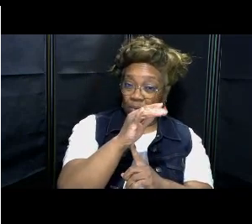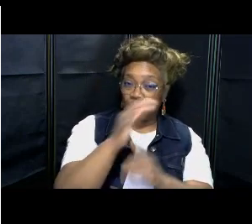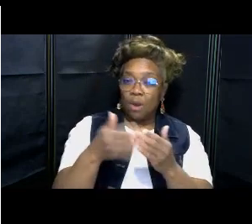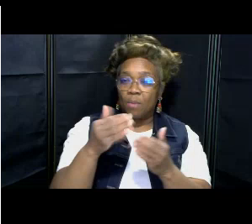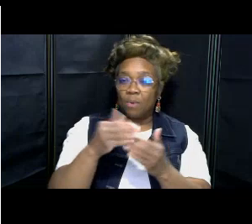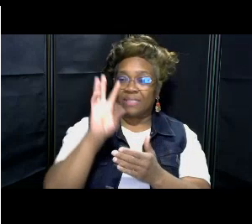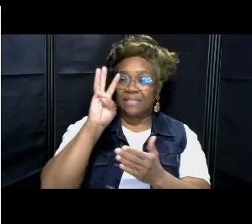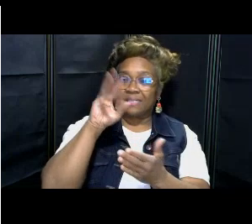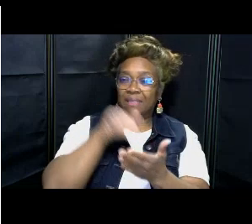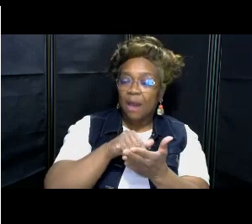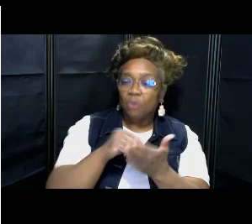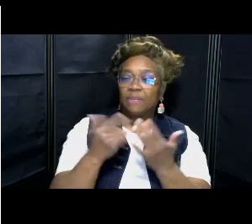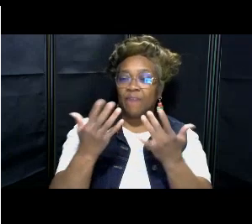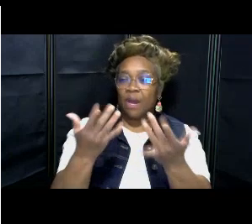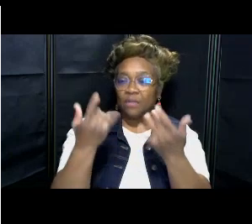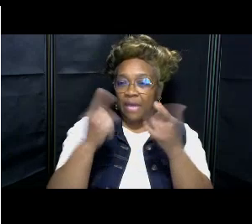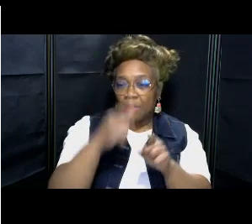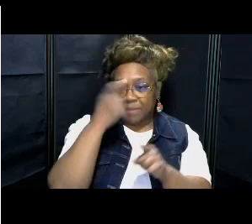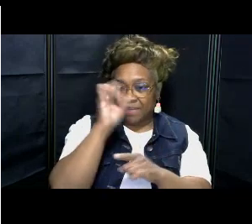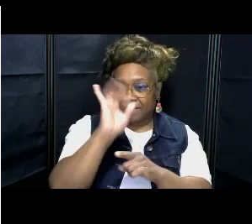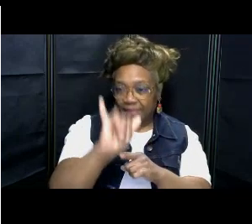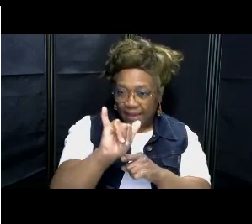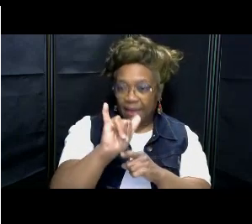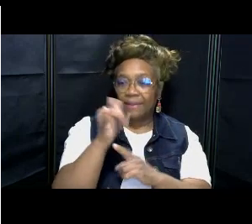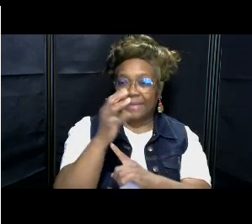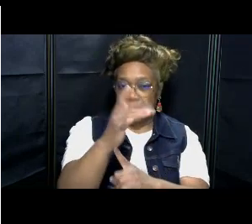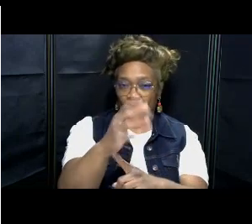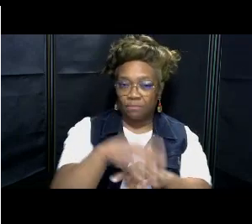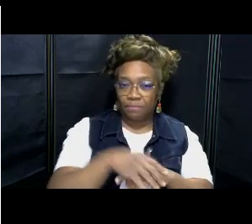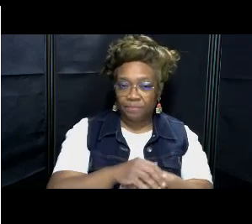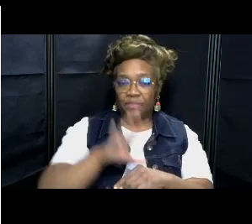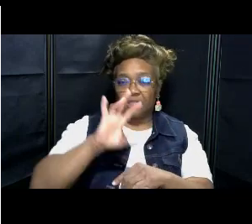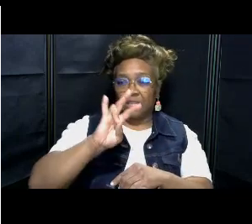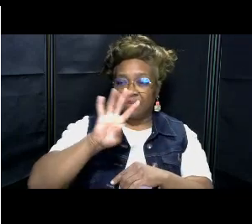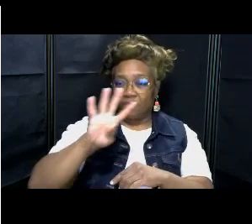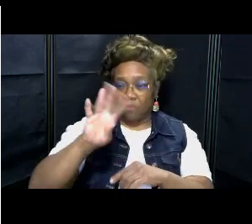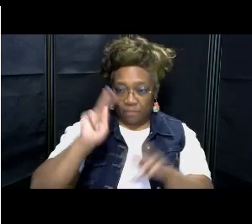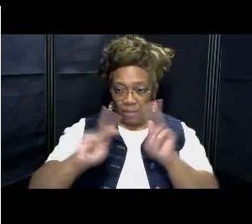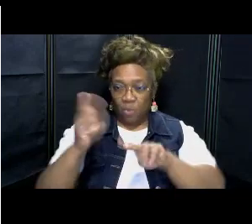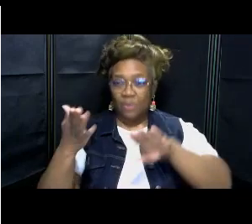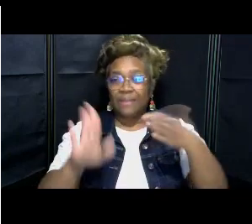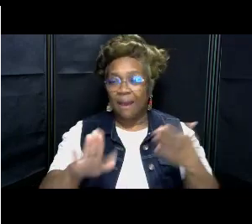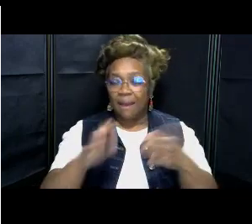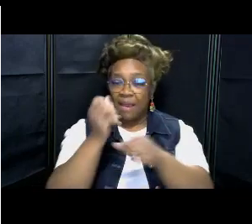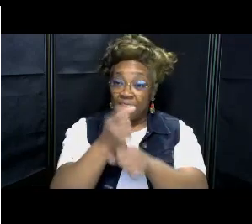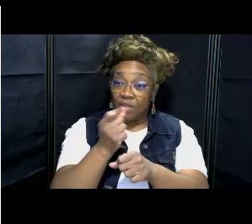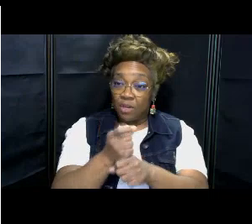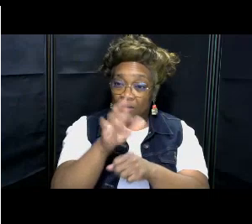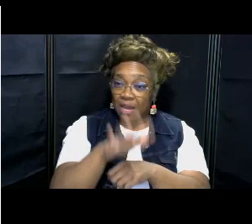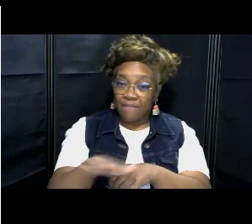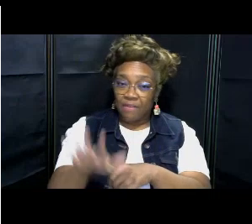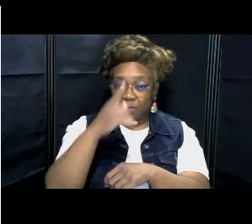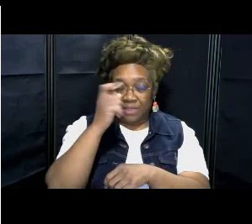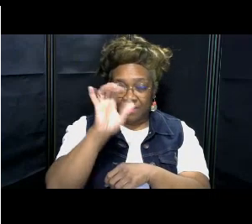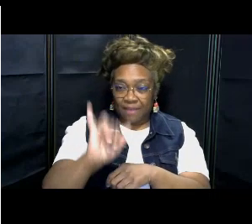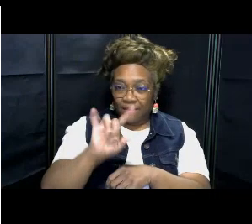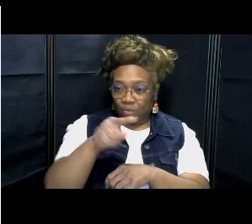started by that. 74 civilians die every year on average because of that $1.25